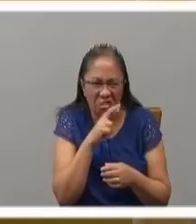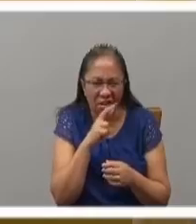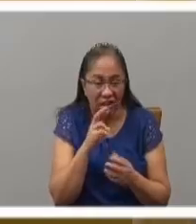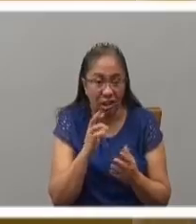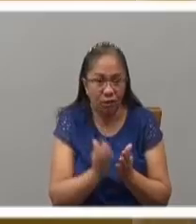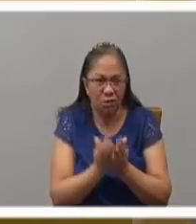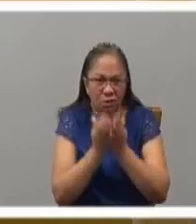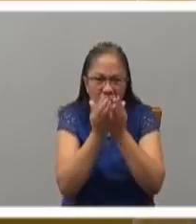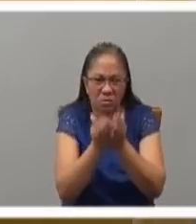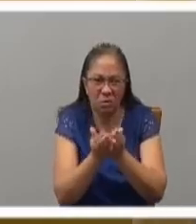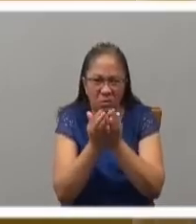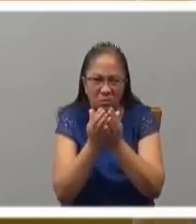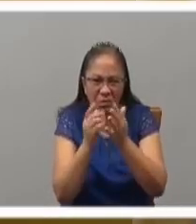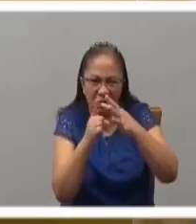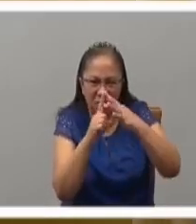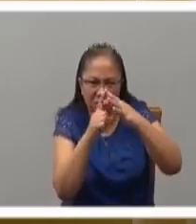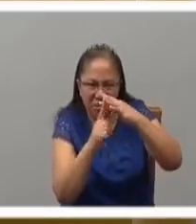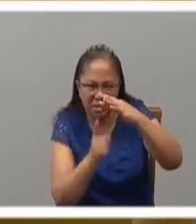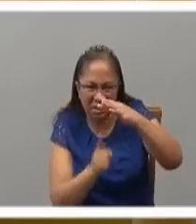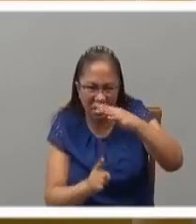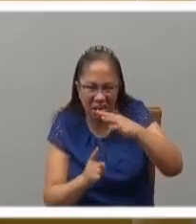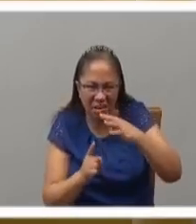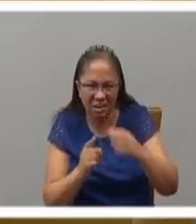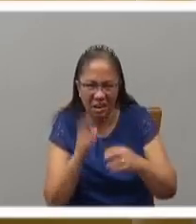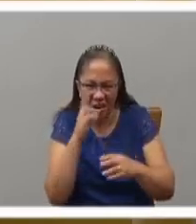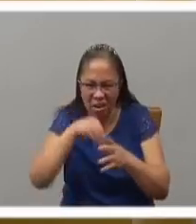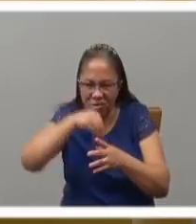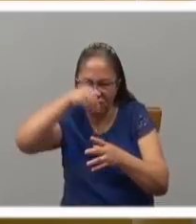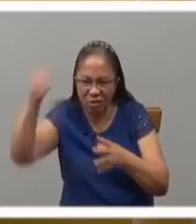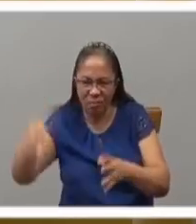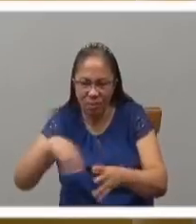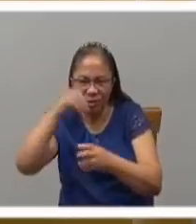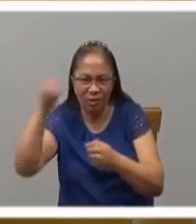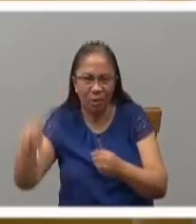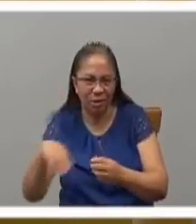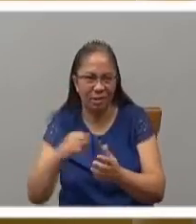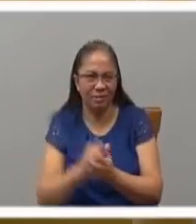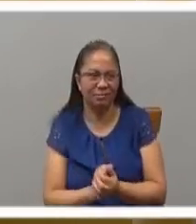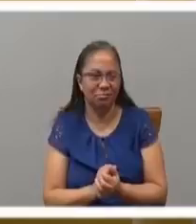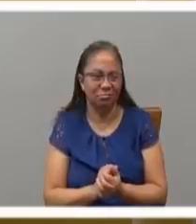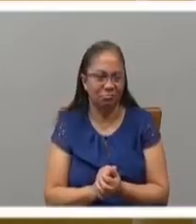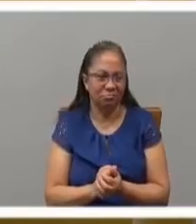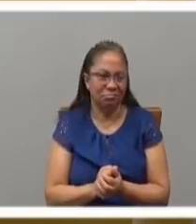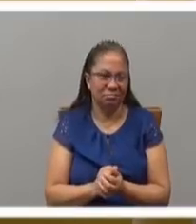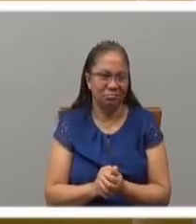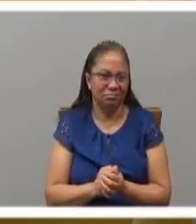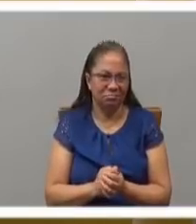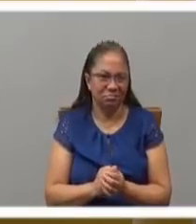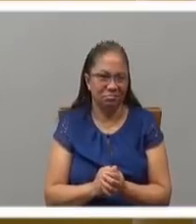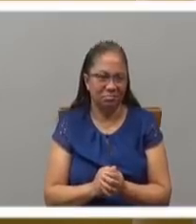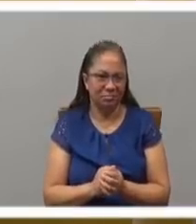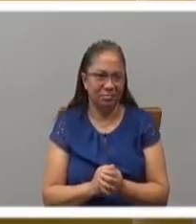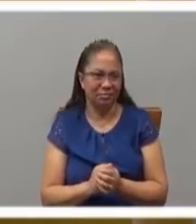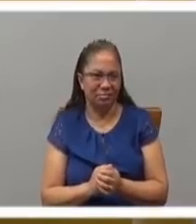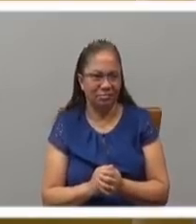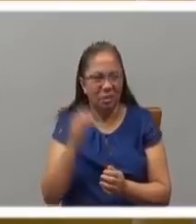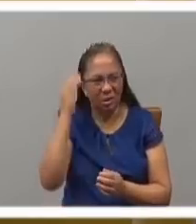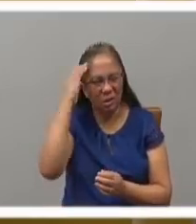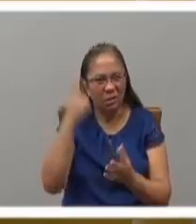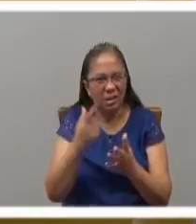ship. Or as the other saying goes, when the heat in the kitchen gets hot, many of us run.